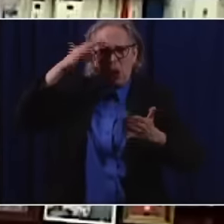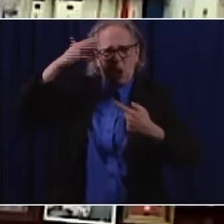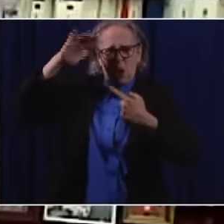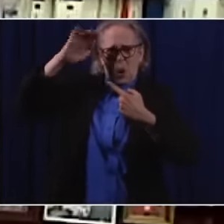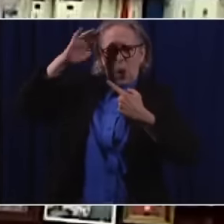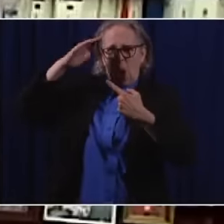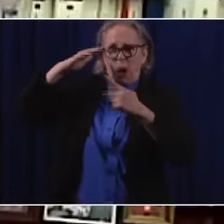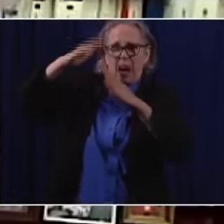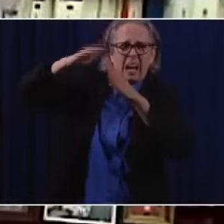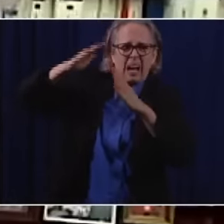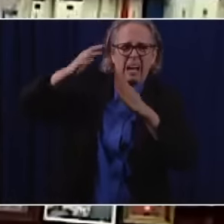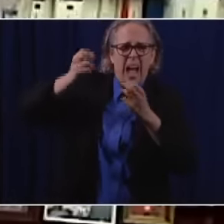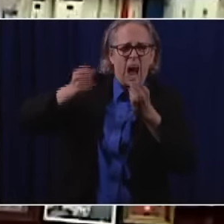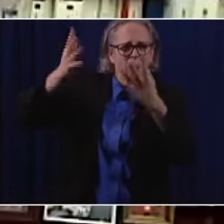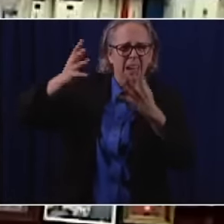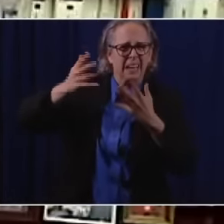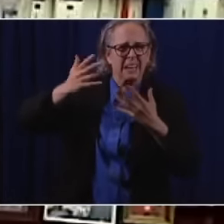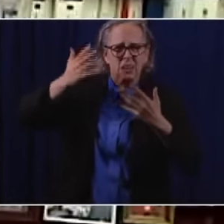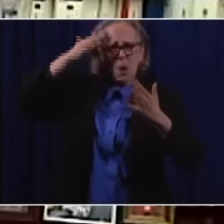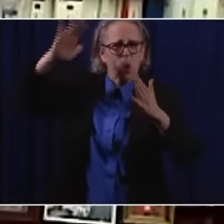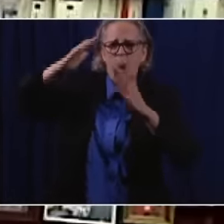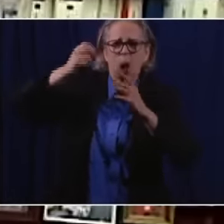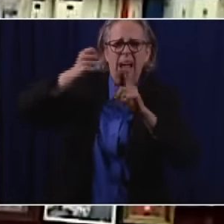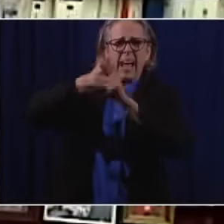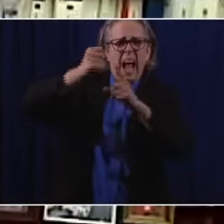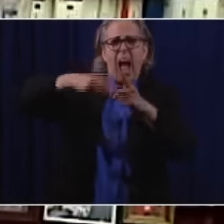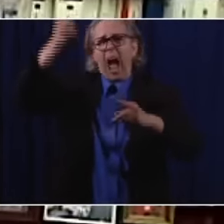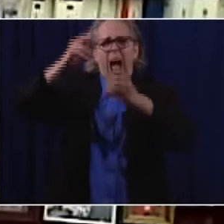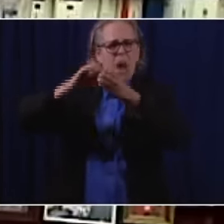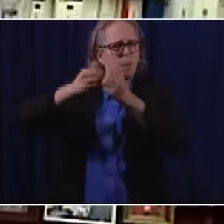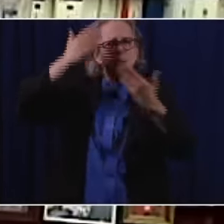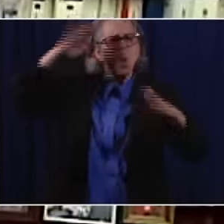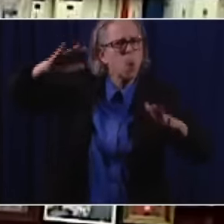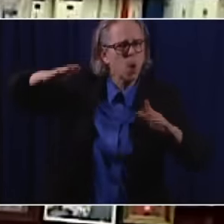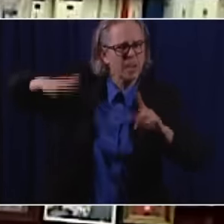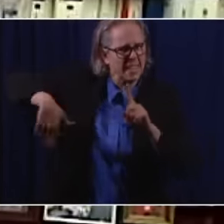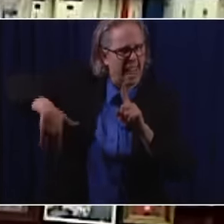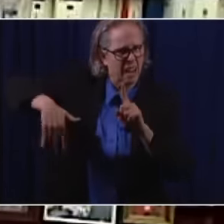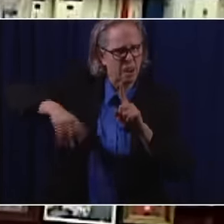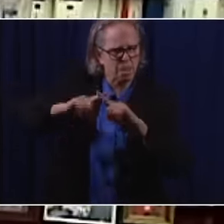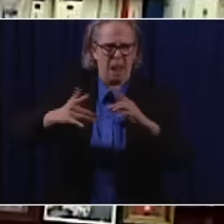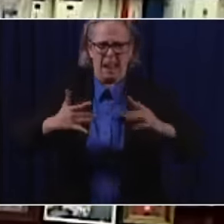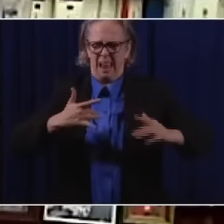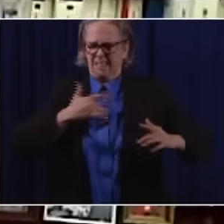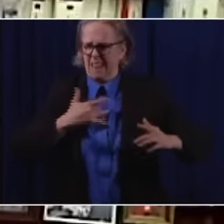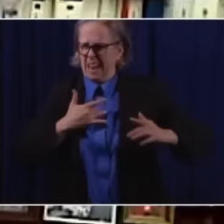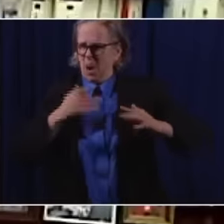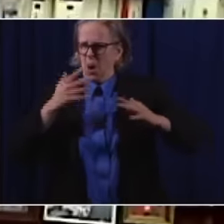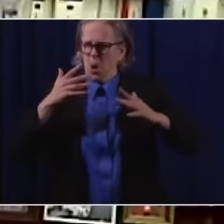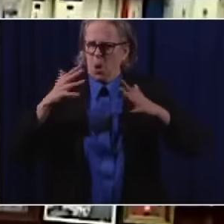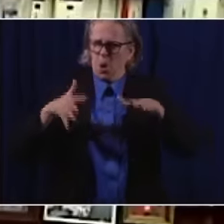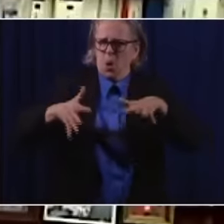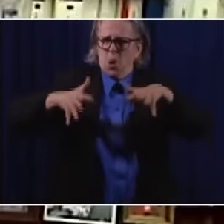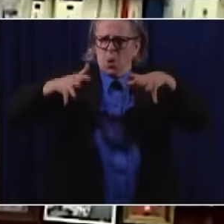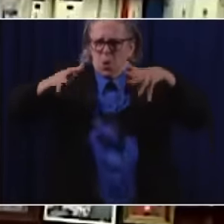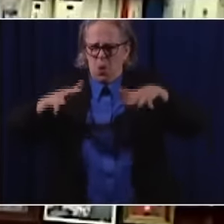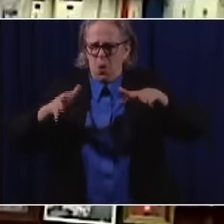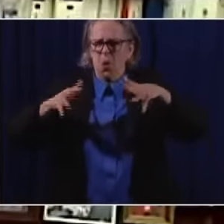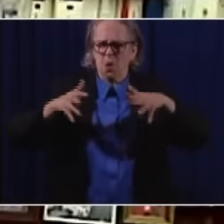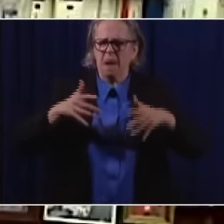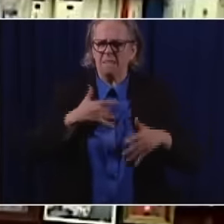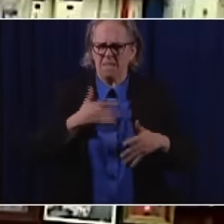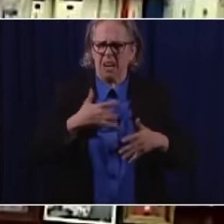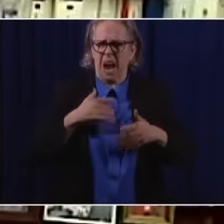now, all of the hospitals that I speak with feel that they can manage this level of capacity. Back in the spring when we had